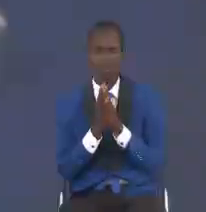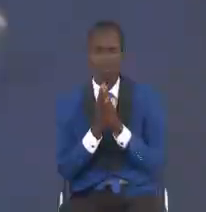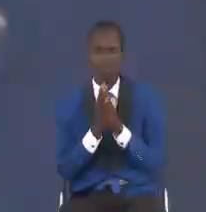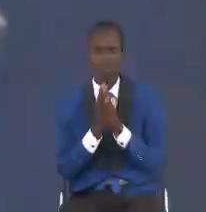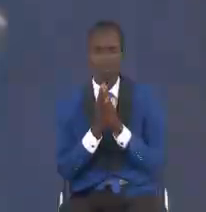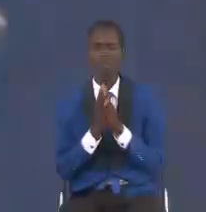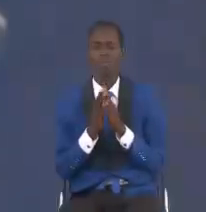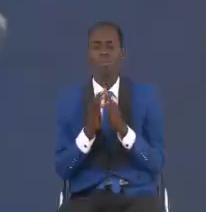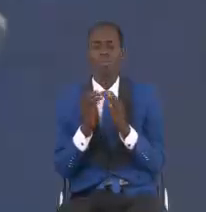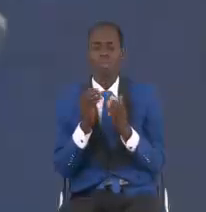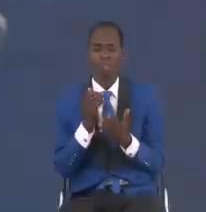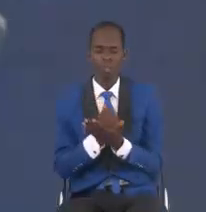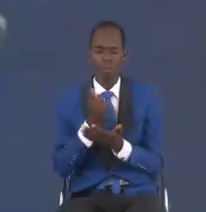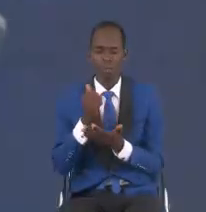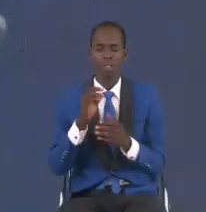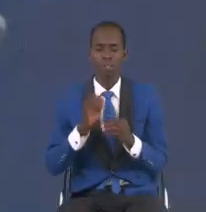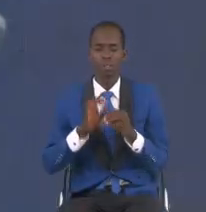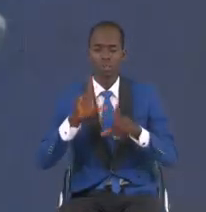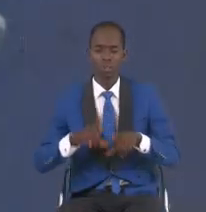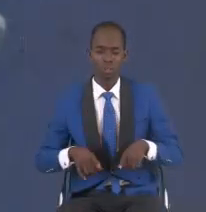Amen in your life.